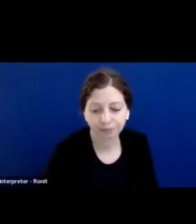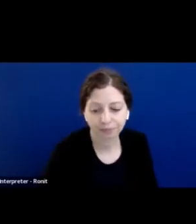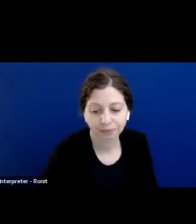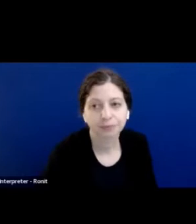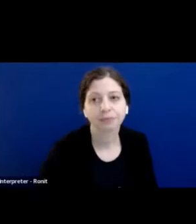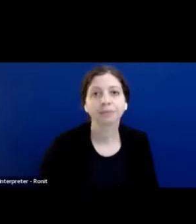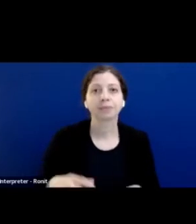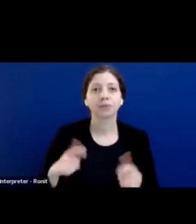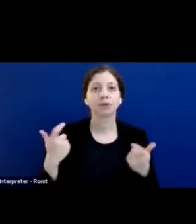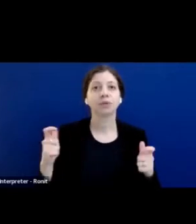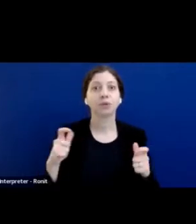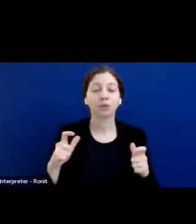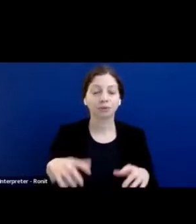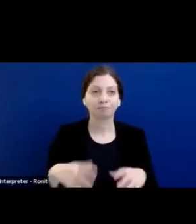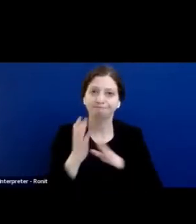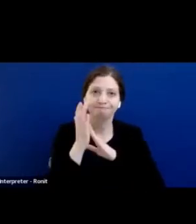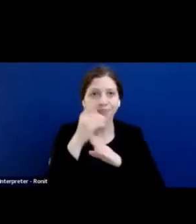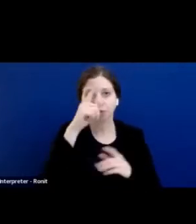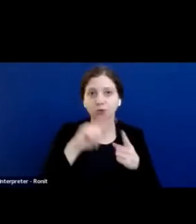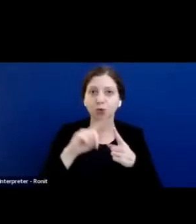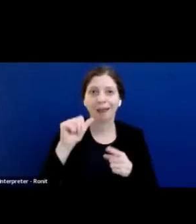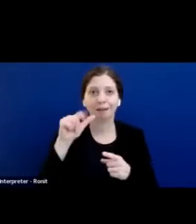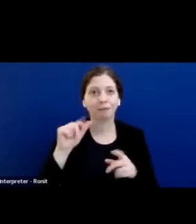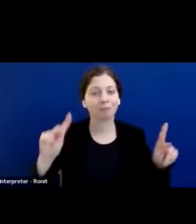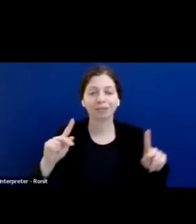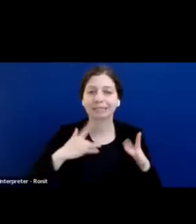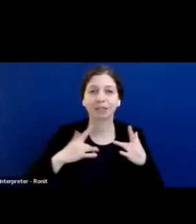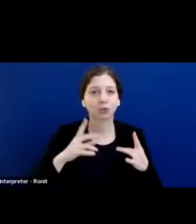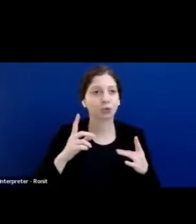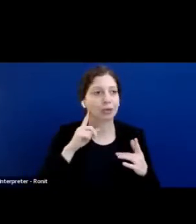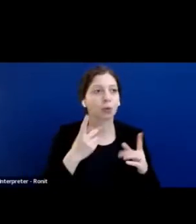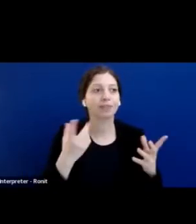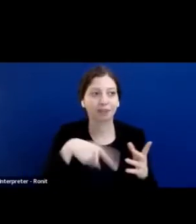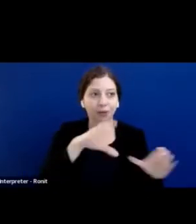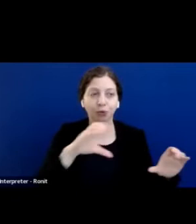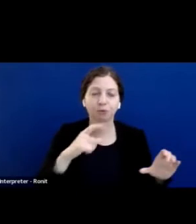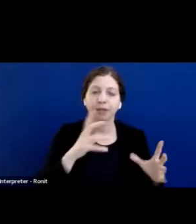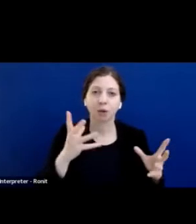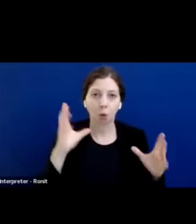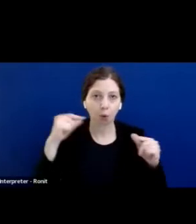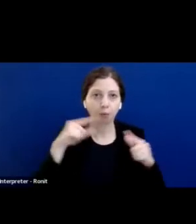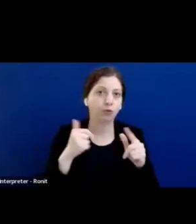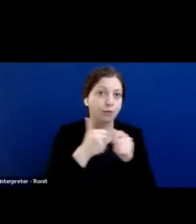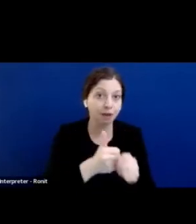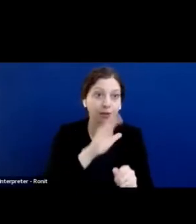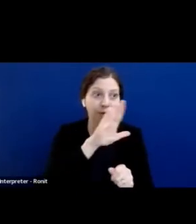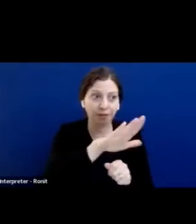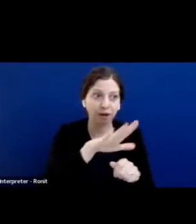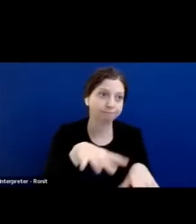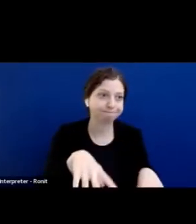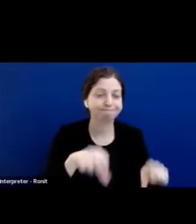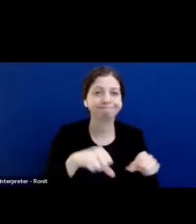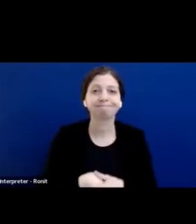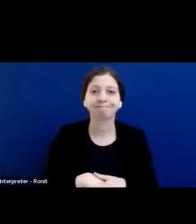So exciting to hear what they're doing, and we're hoping very much to follow in their footsteps. So thank you all for that great work and that great